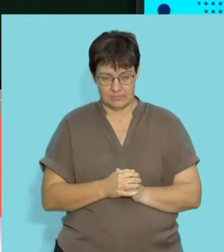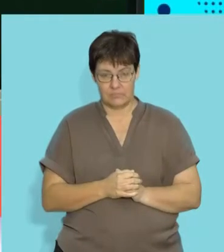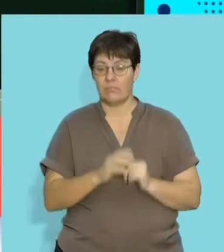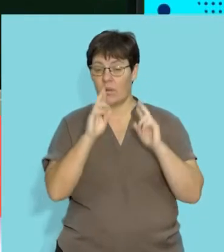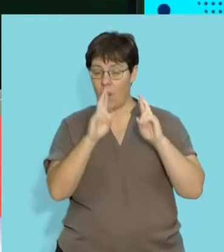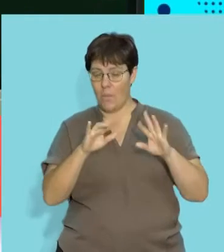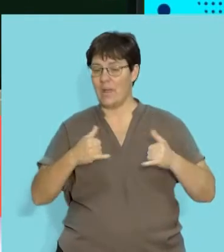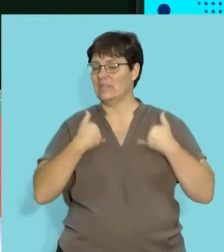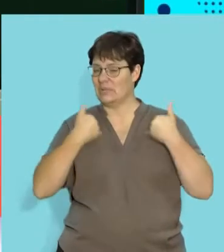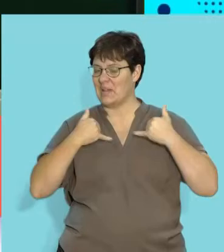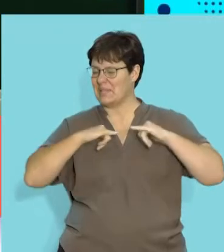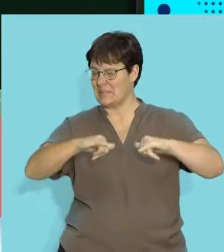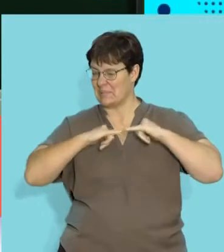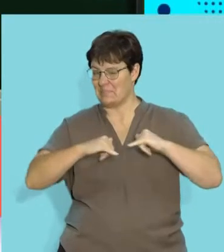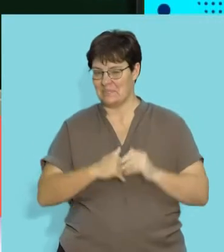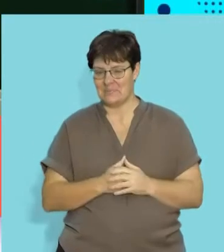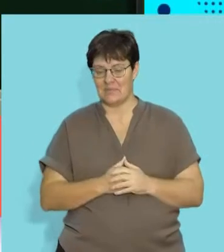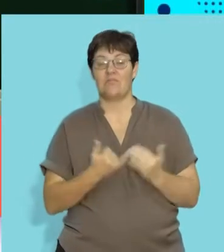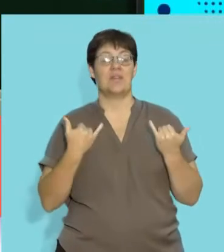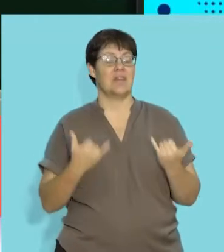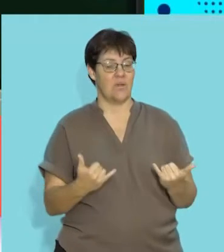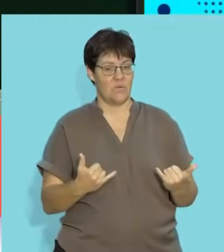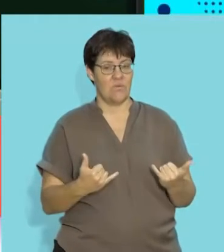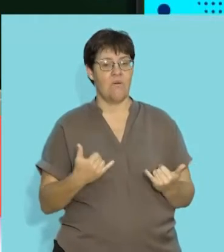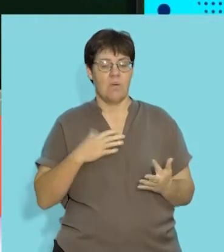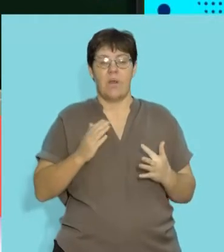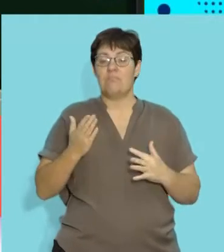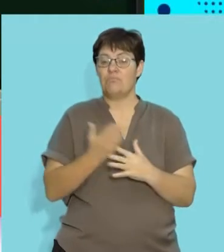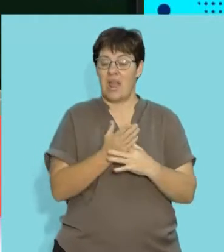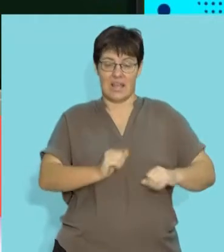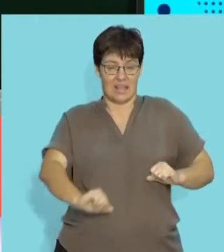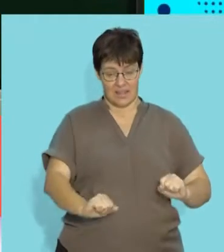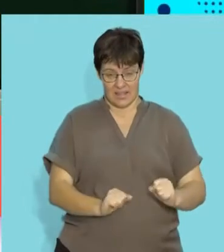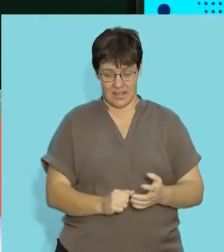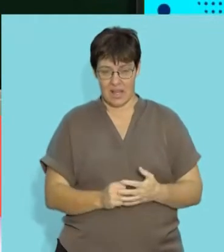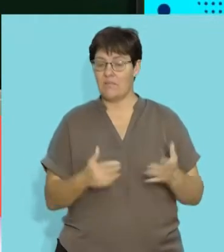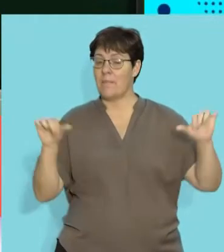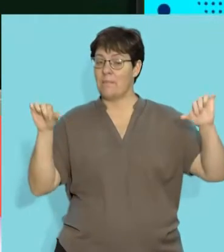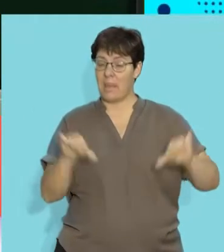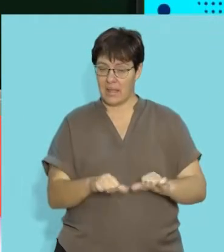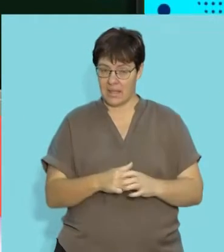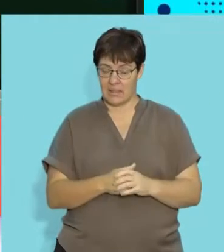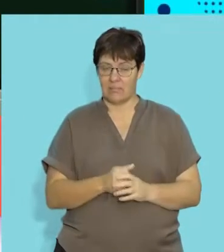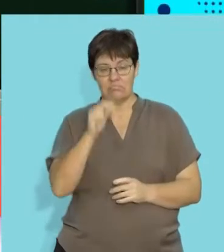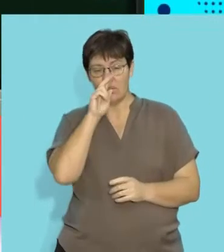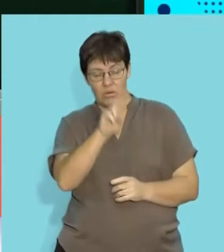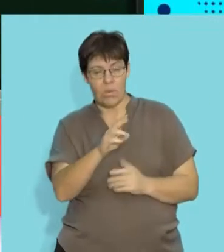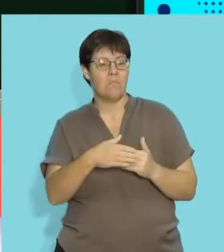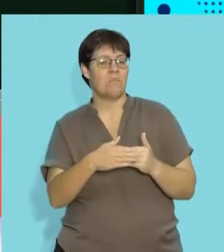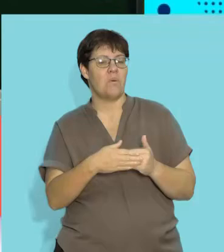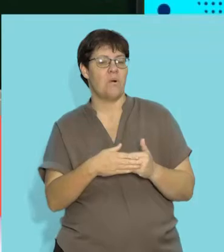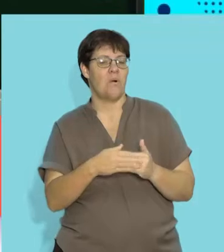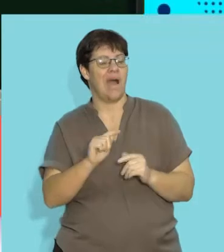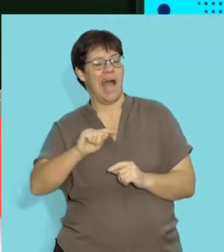highest point of the graph. Guys, I hope you are enjoying this as much as I am. But for now, I want us to take a quick ad break.